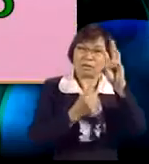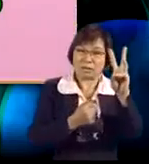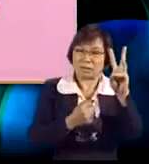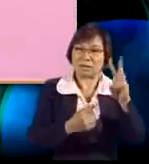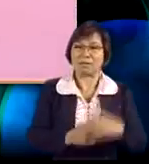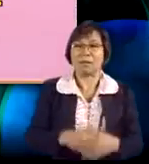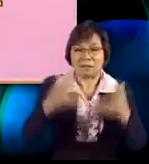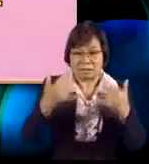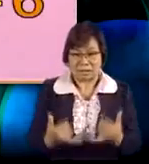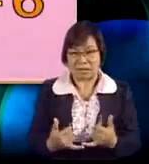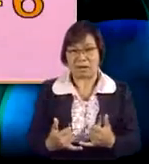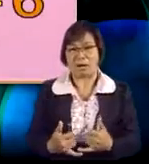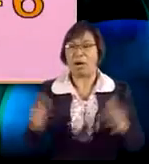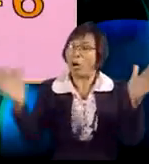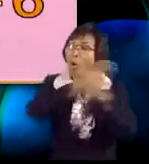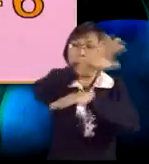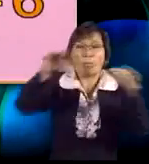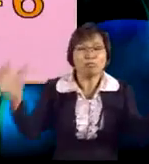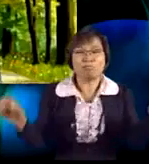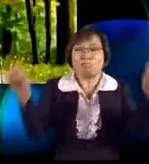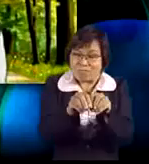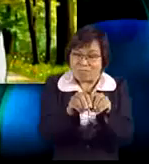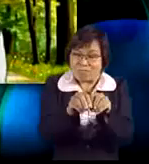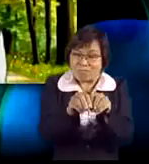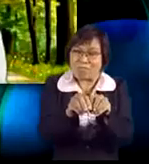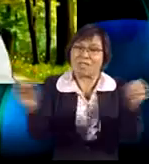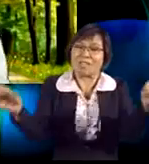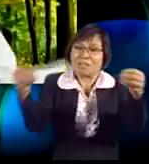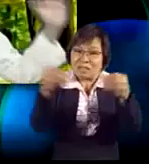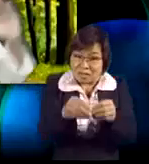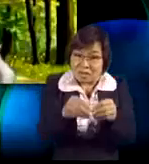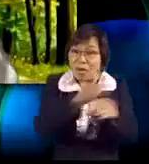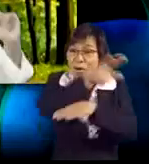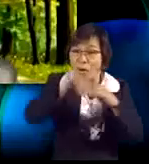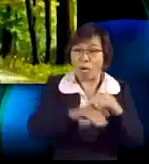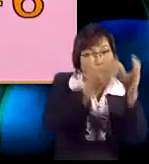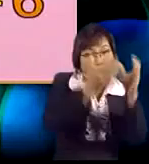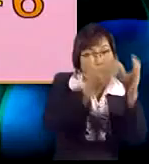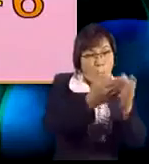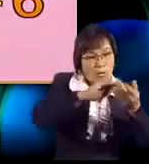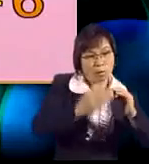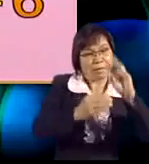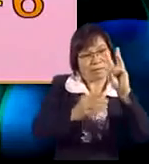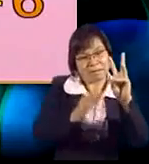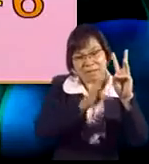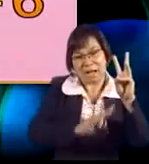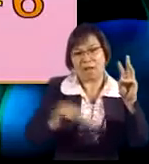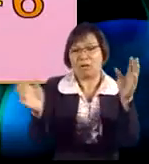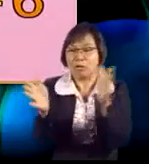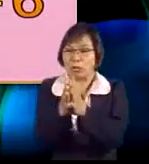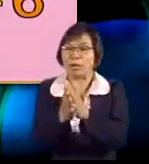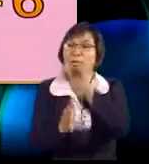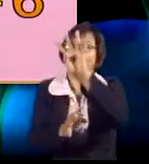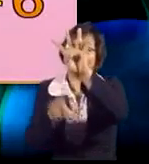Yes, I added 1 and 5 and I got 6. Now let's put it all together. We take the sum of the